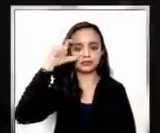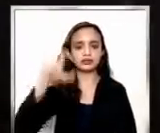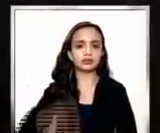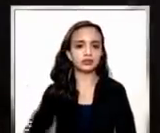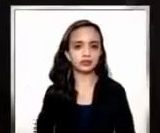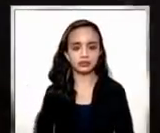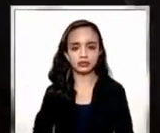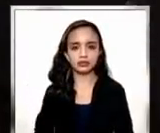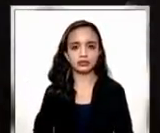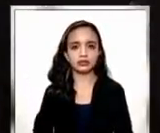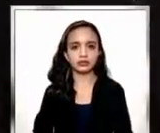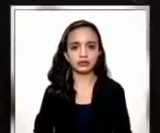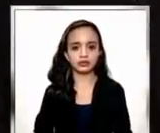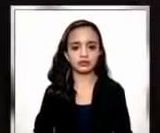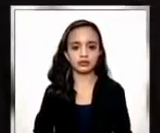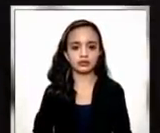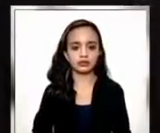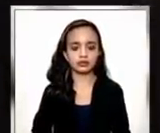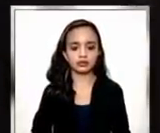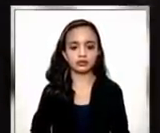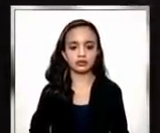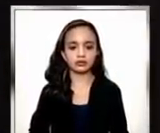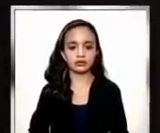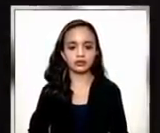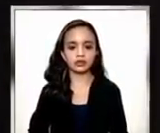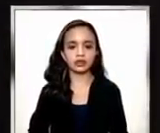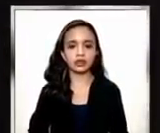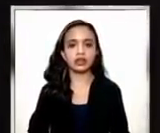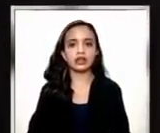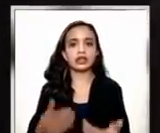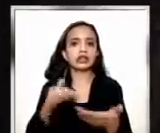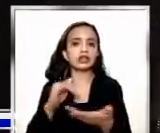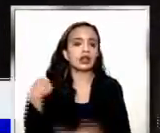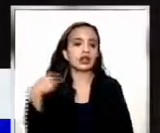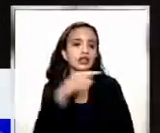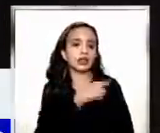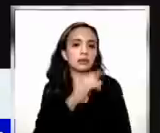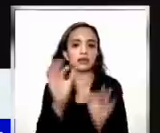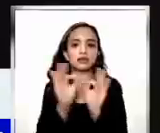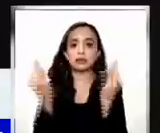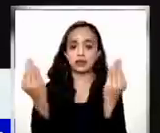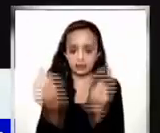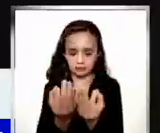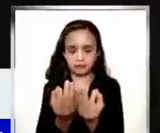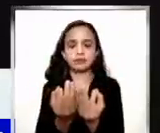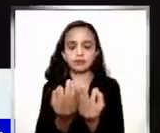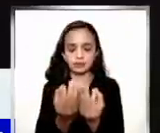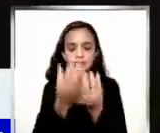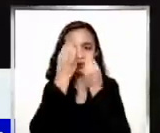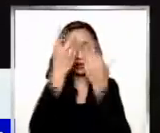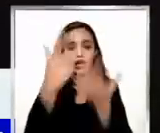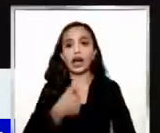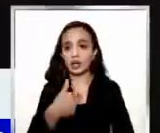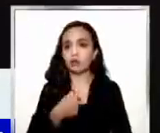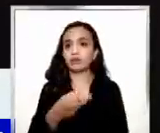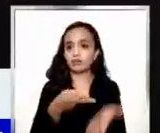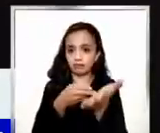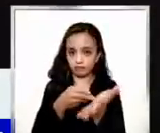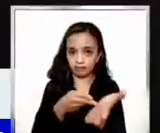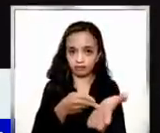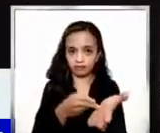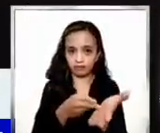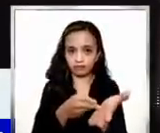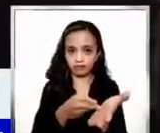It is with profound grief that on behalf of our family, I am confirming that our brother,